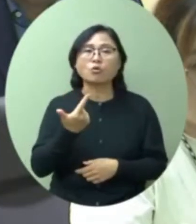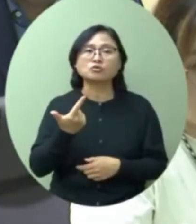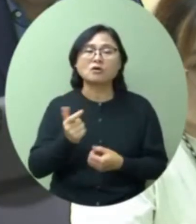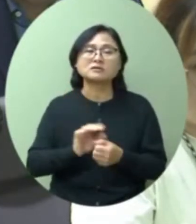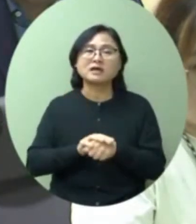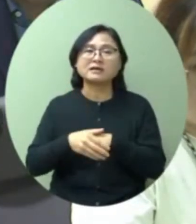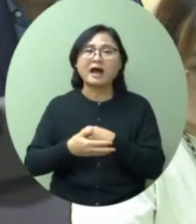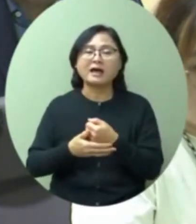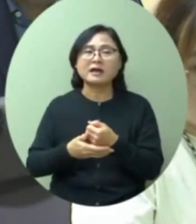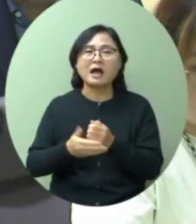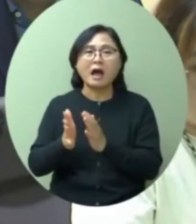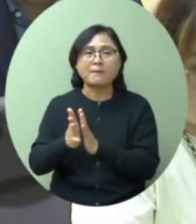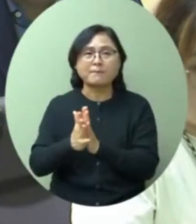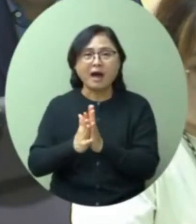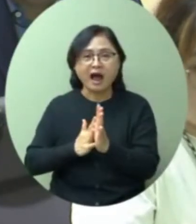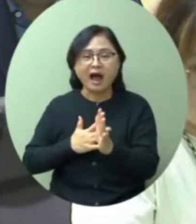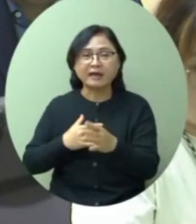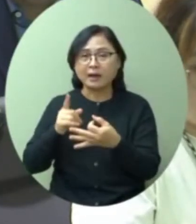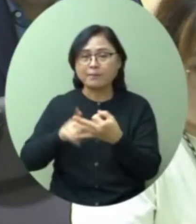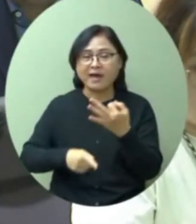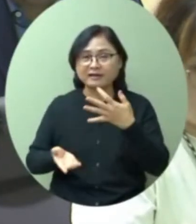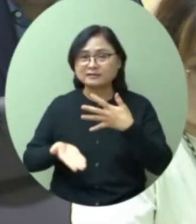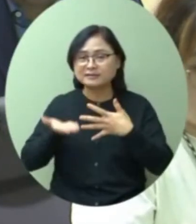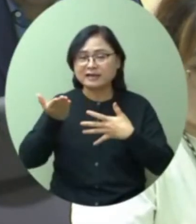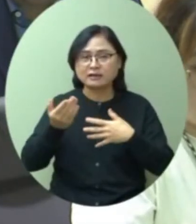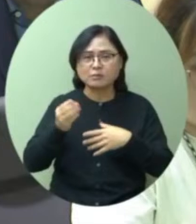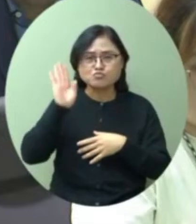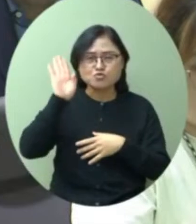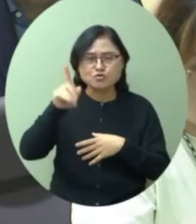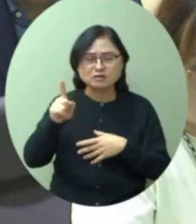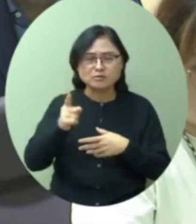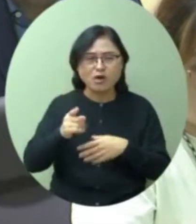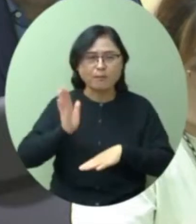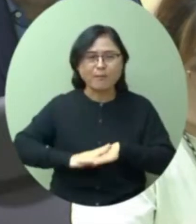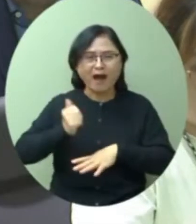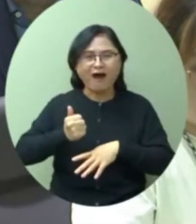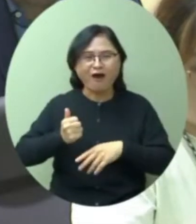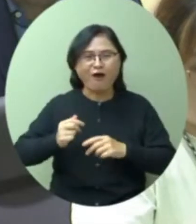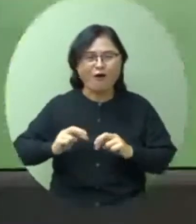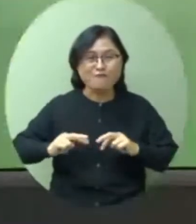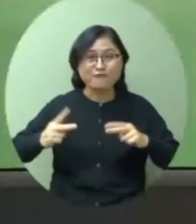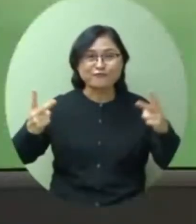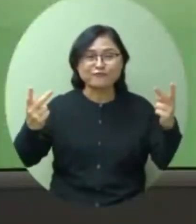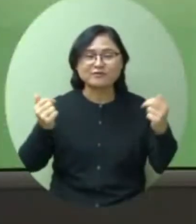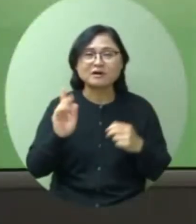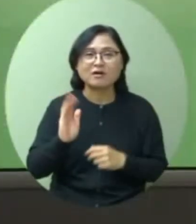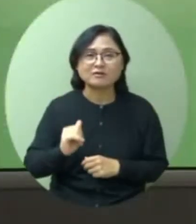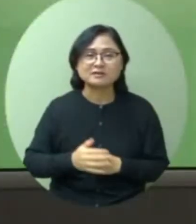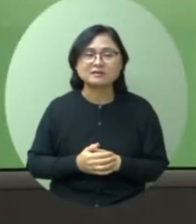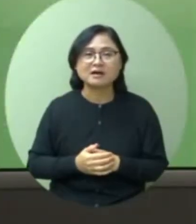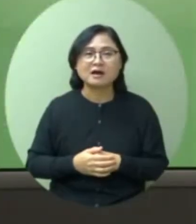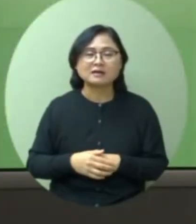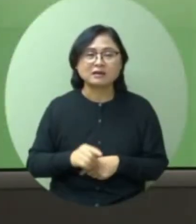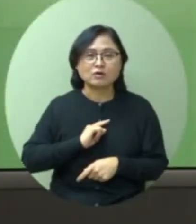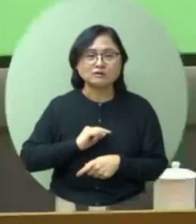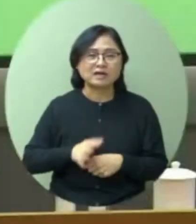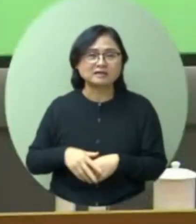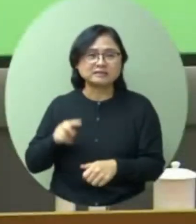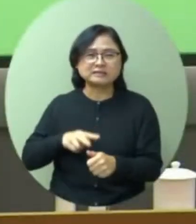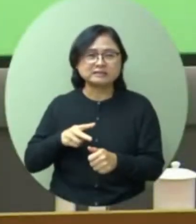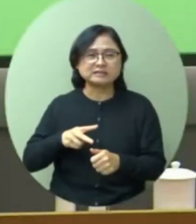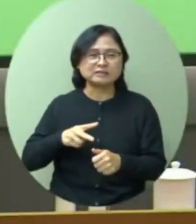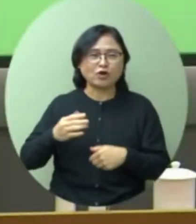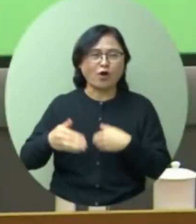in its ranking in many international reports. So how do we go forward to truly go from stability to prosperity?